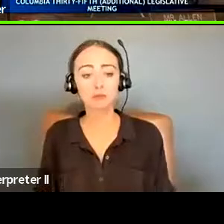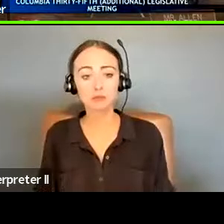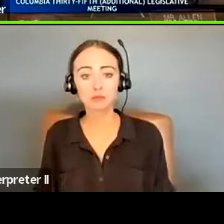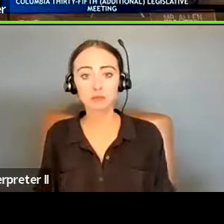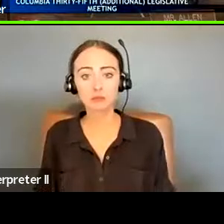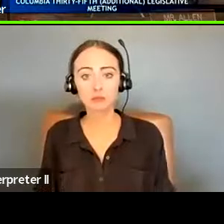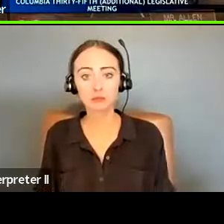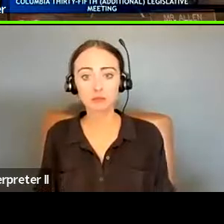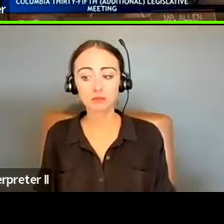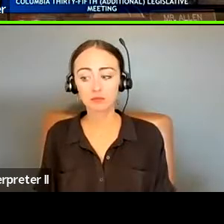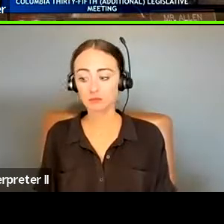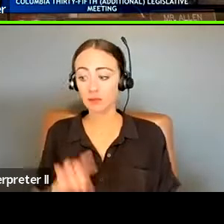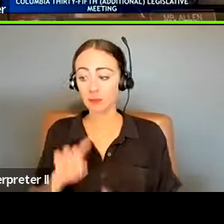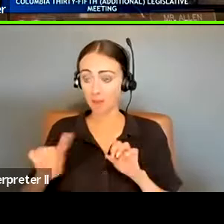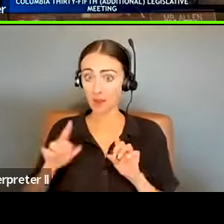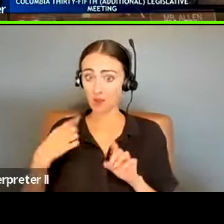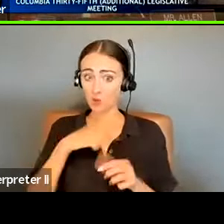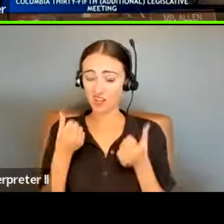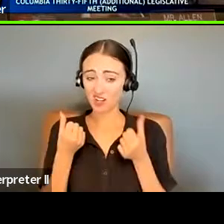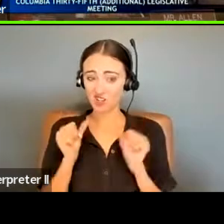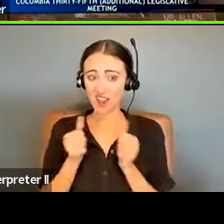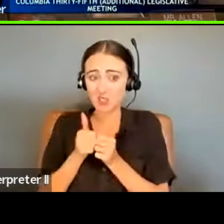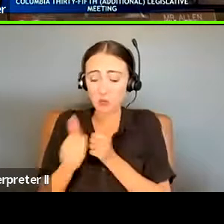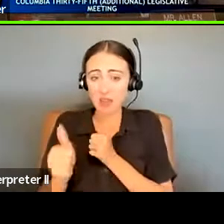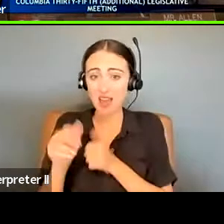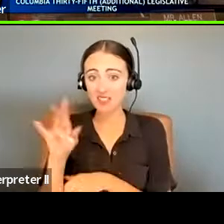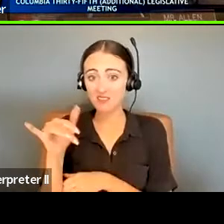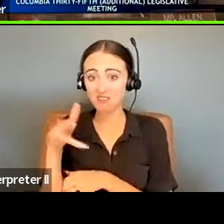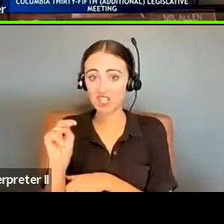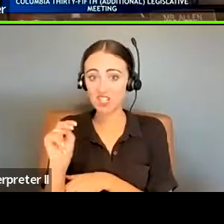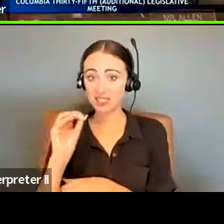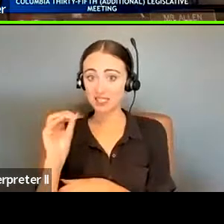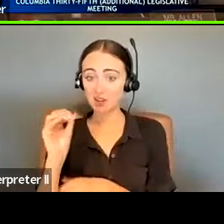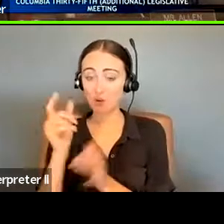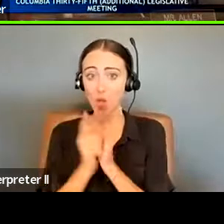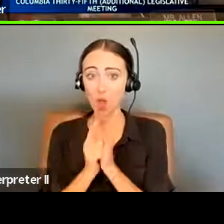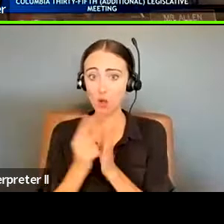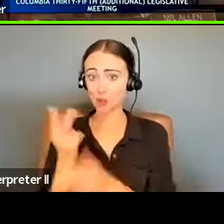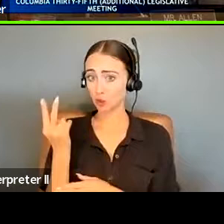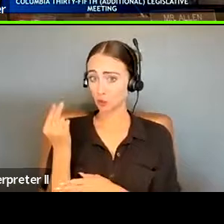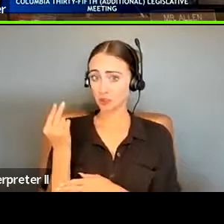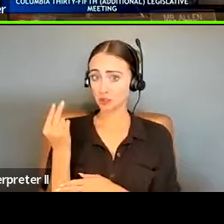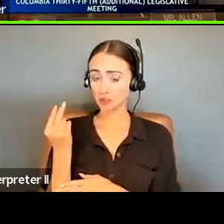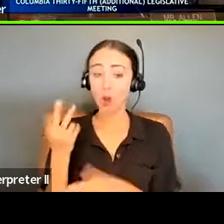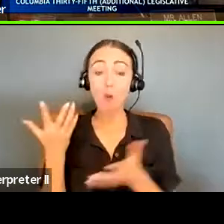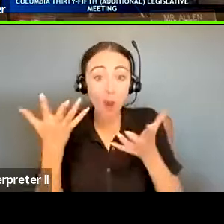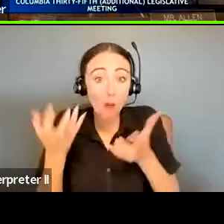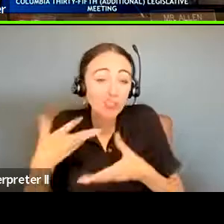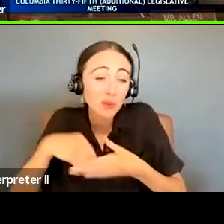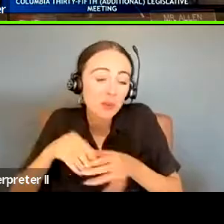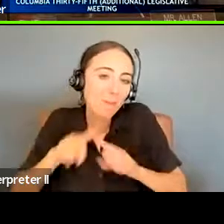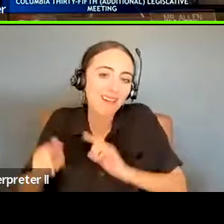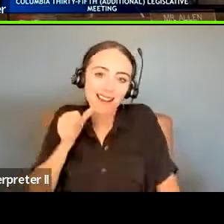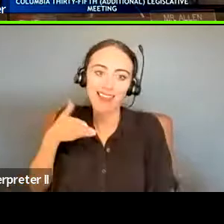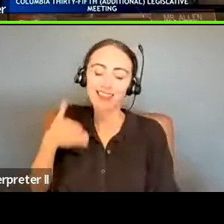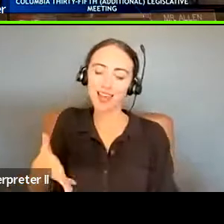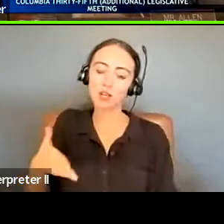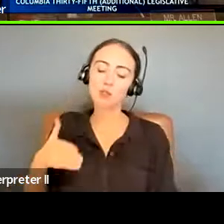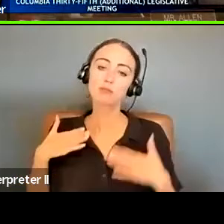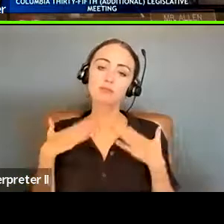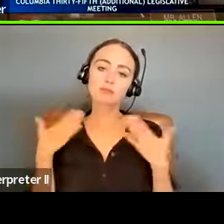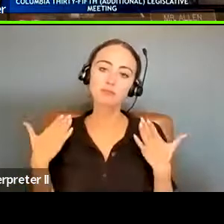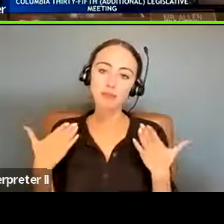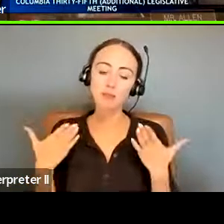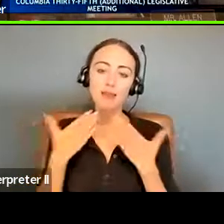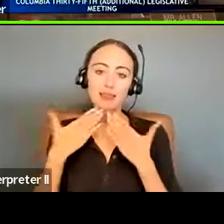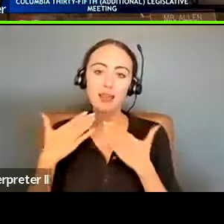that. When we tried to pass the Vision Zero law 2 years ago, we wanted this to be a part of it, but it wasn't there. So I am grateful, Ms. Che, that it